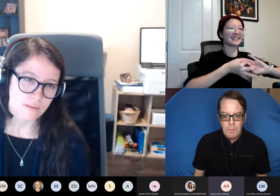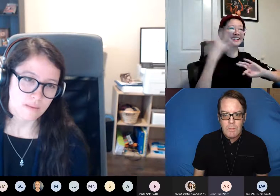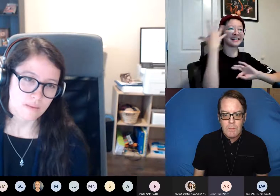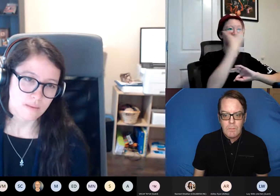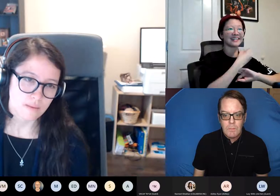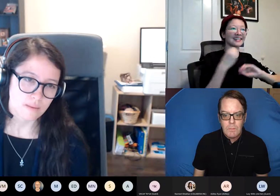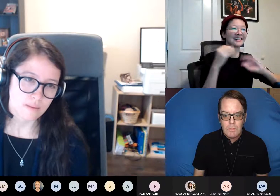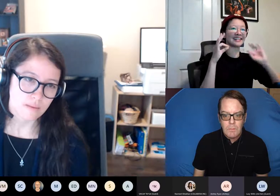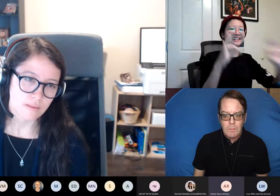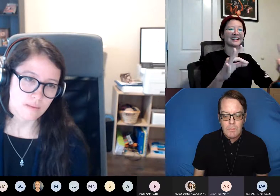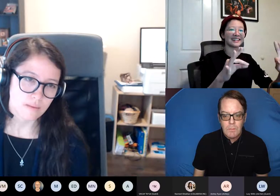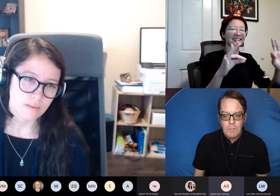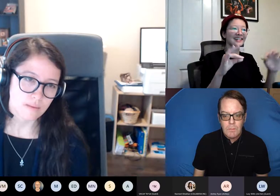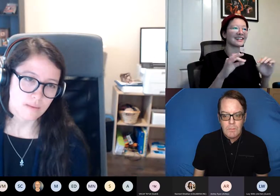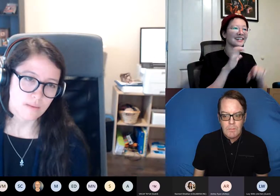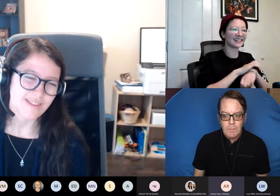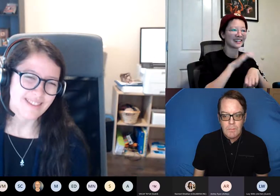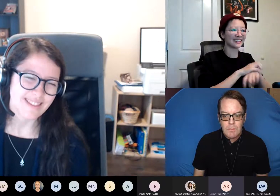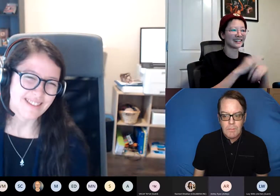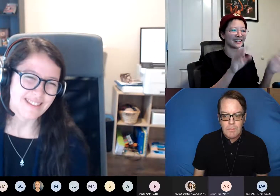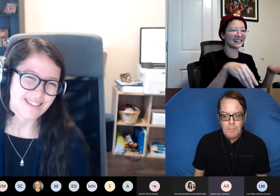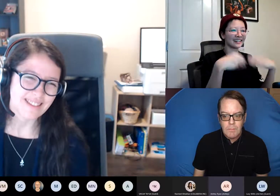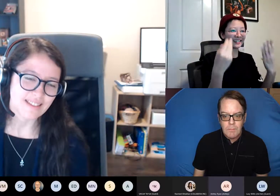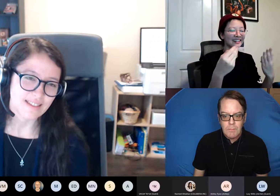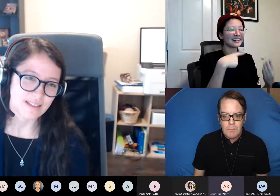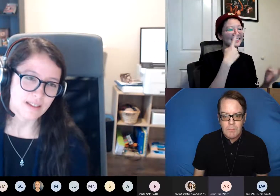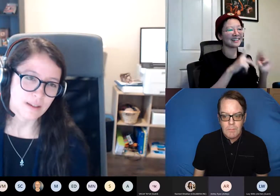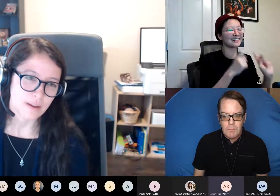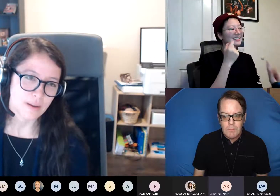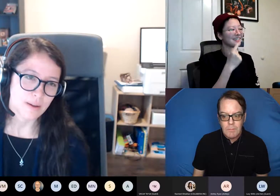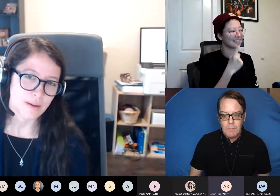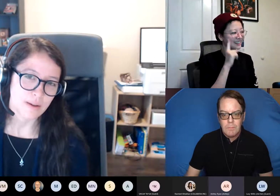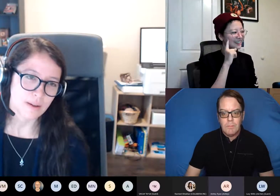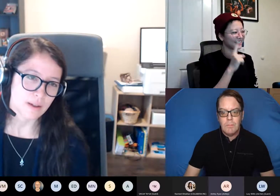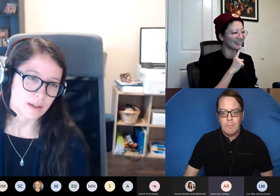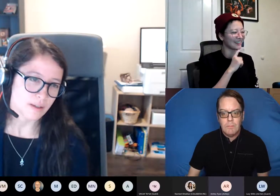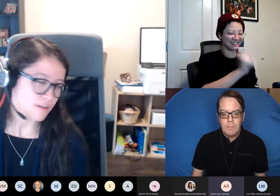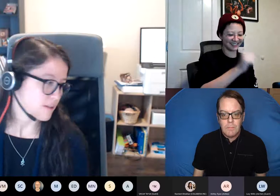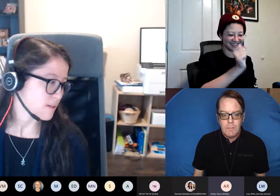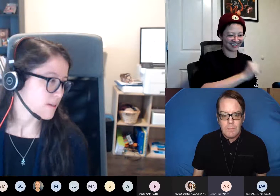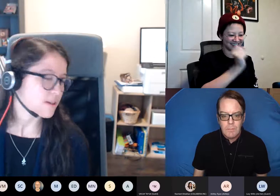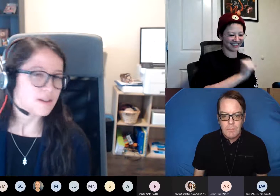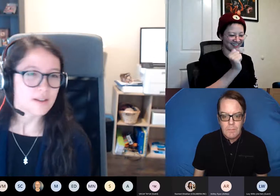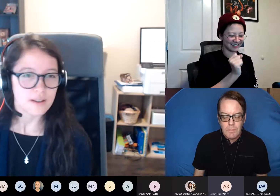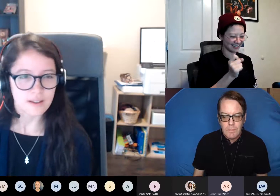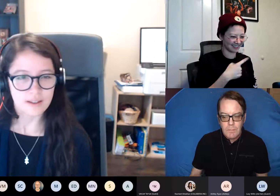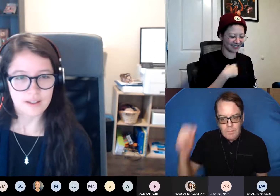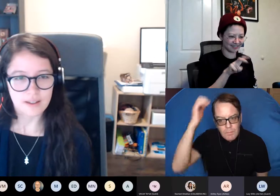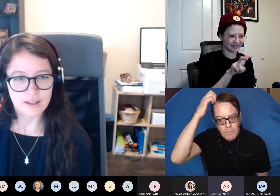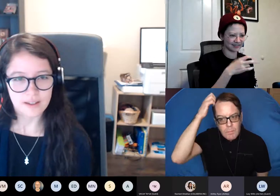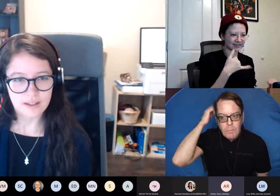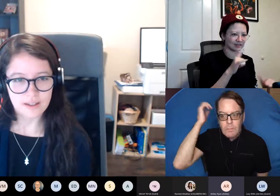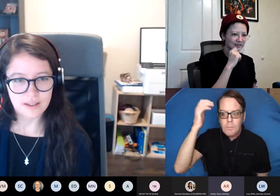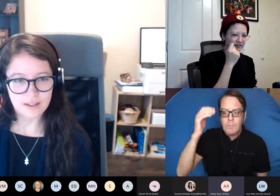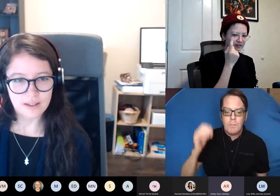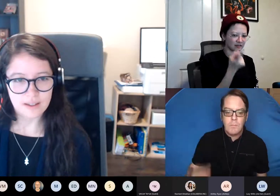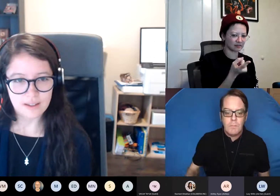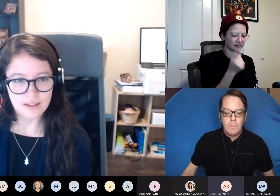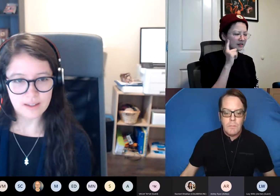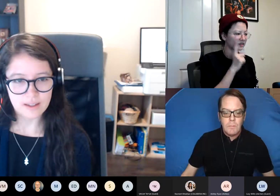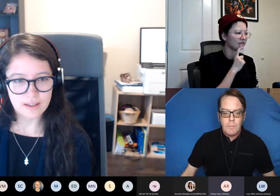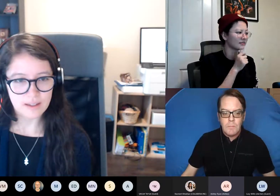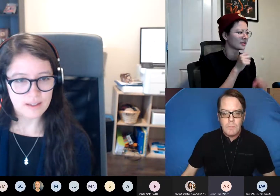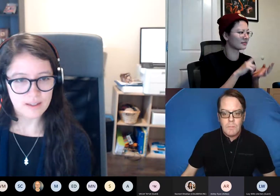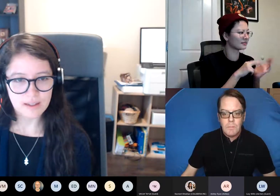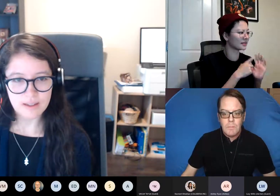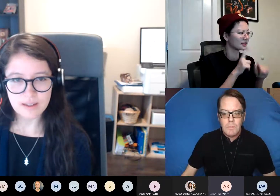signing, become finished, we have this English translation of what the deaf person just signed. Great. The hearing